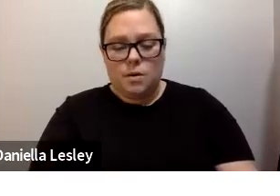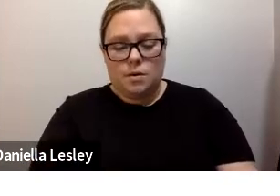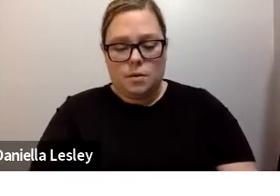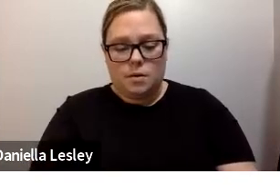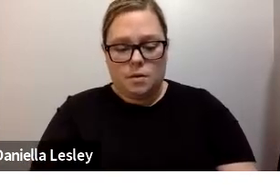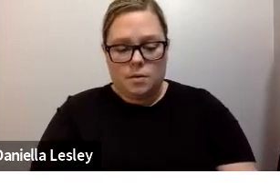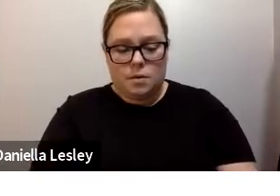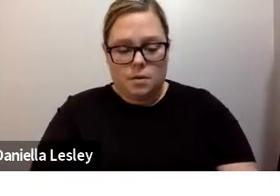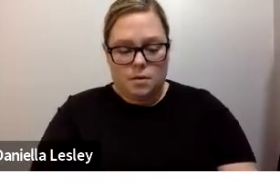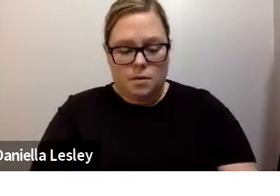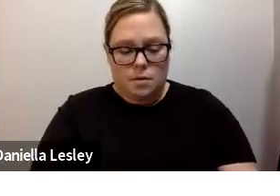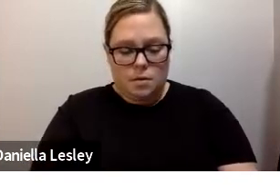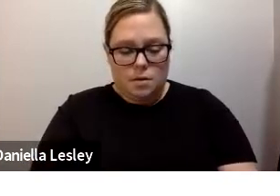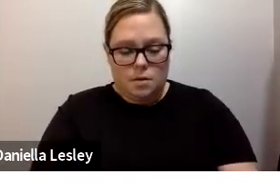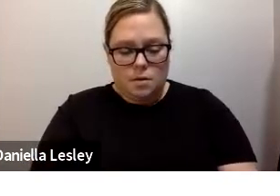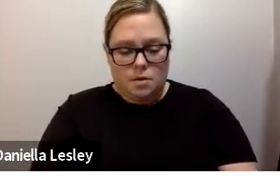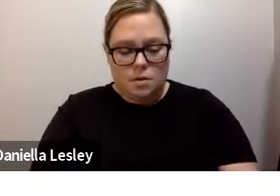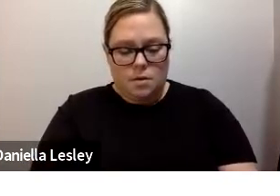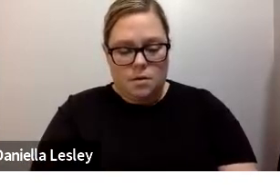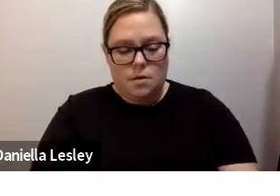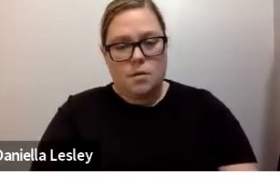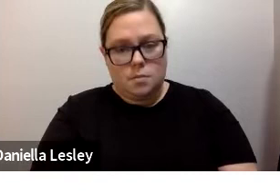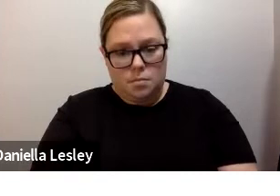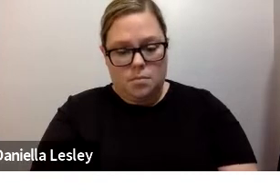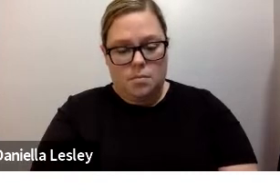Over to Mr. Cooper.